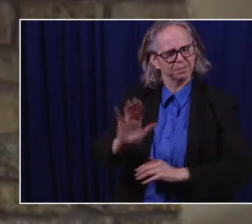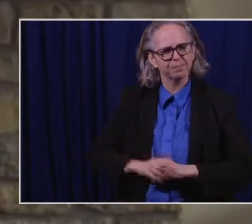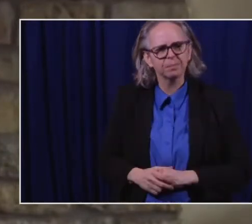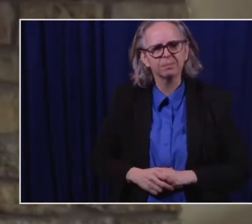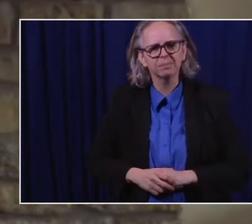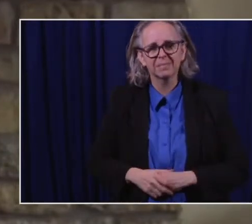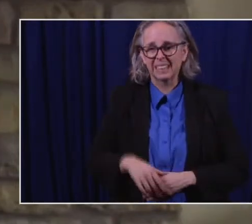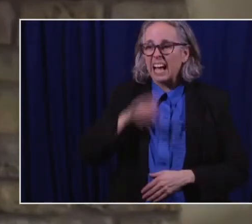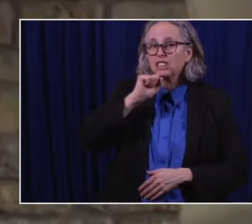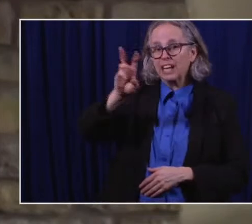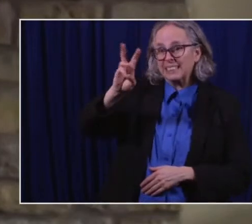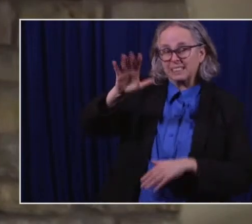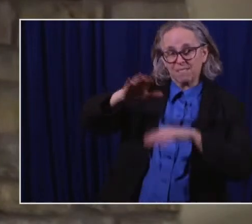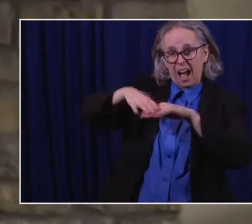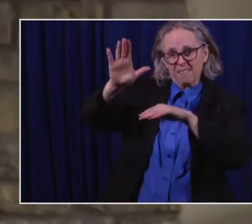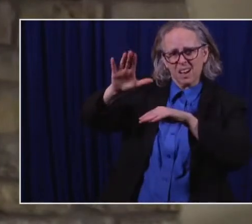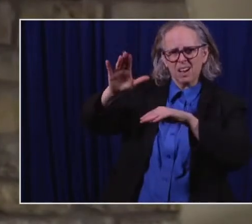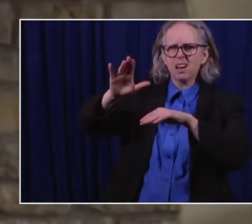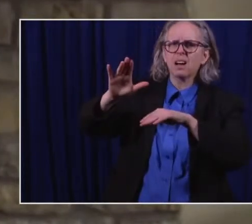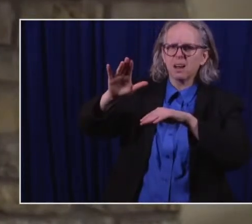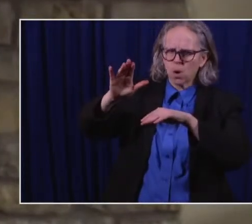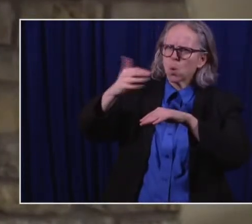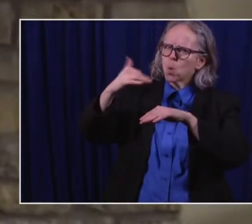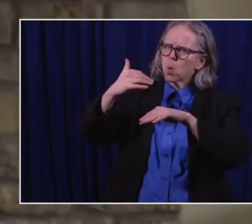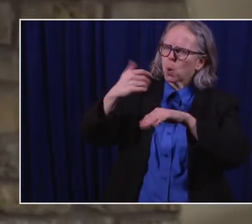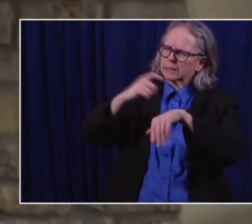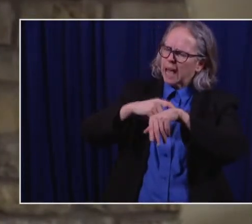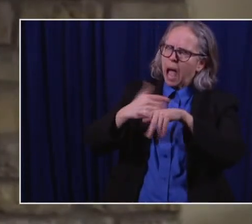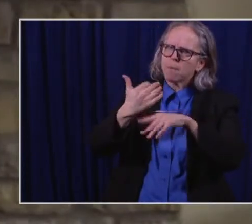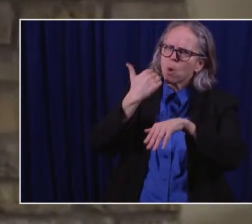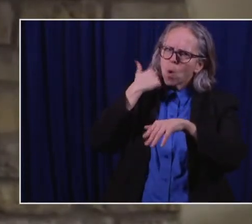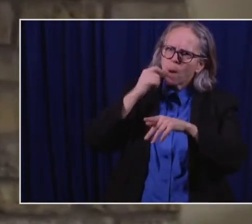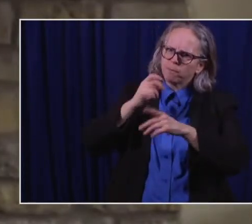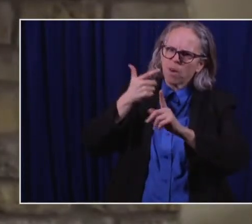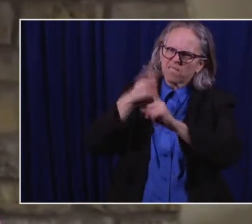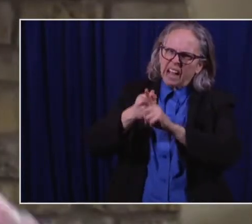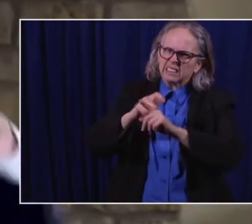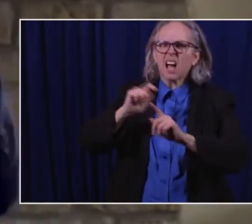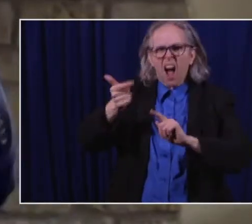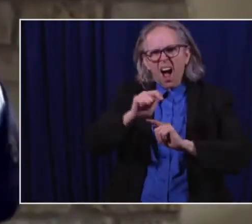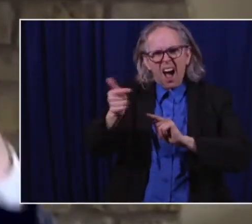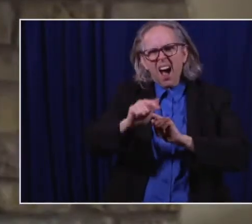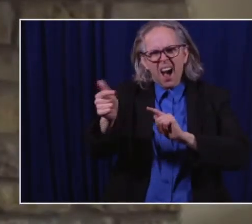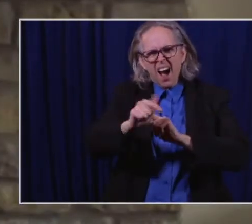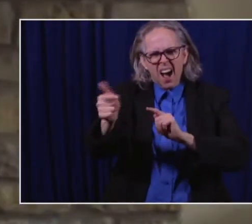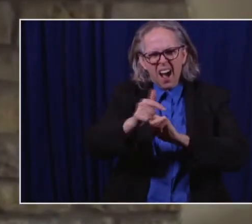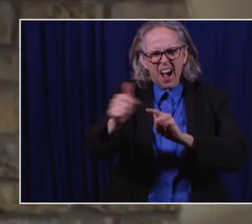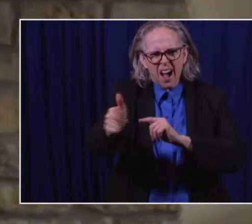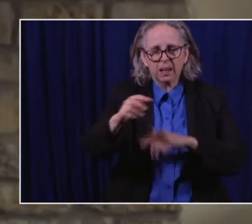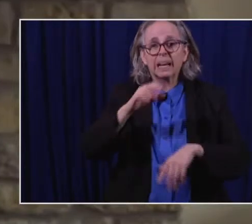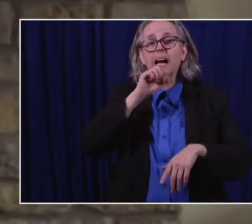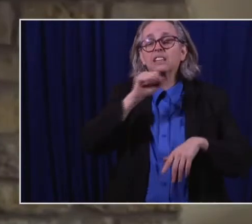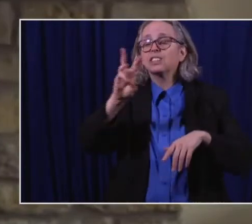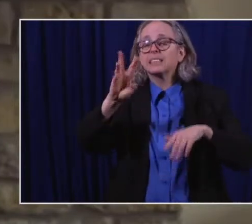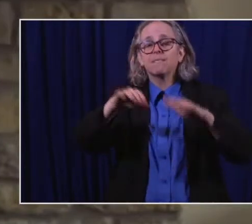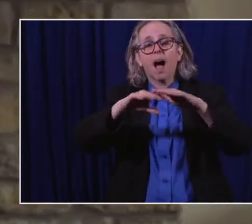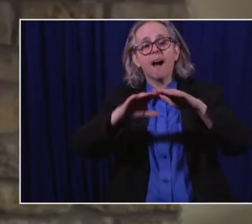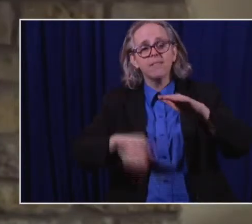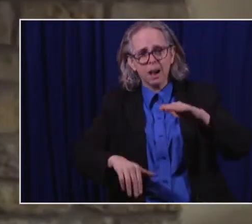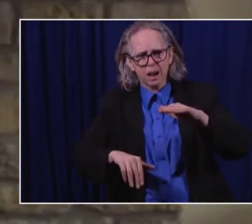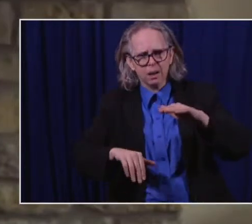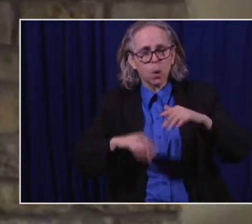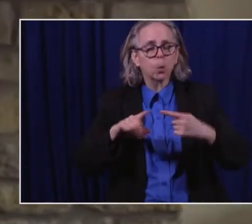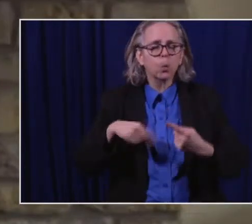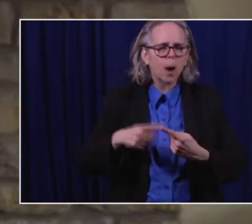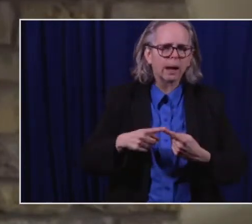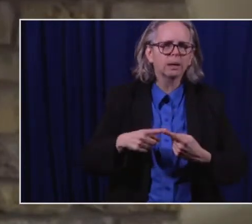and done. Where everybody who wants a vaccine in that age group is able to get it. As I